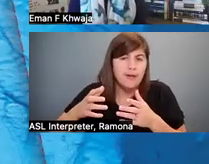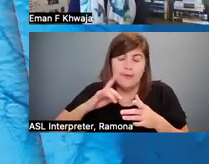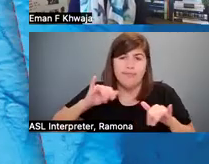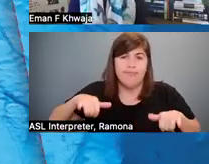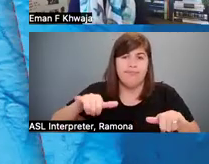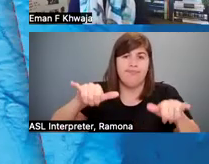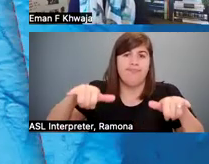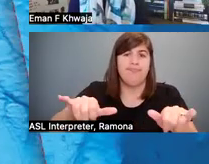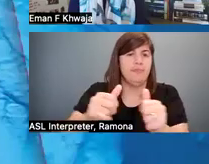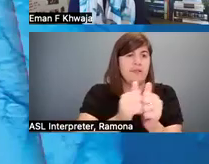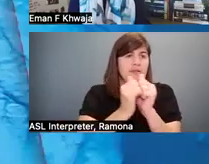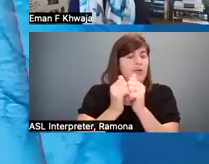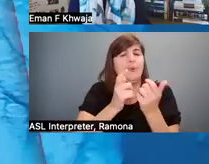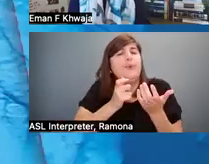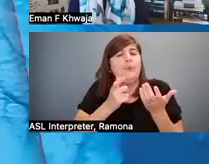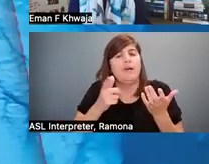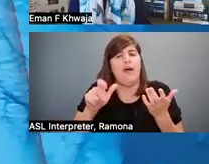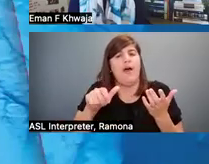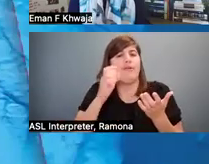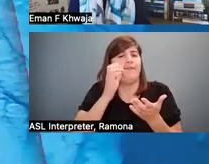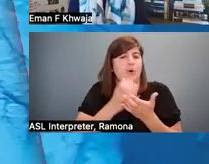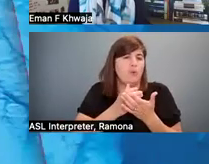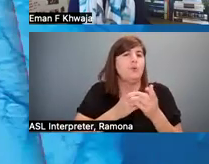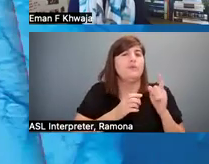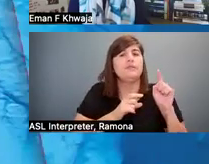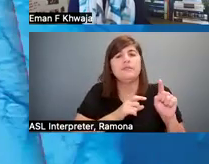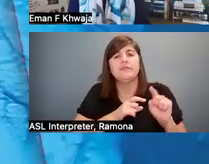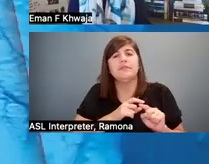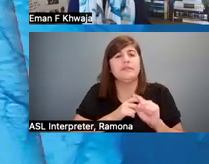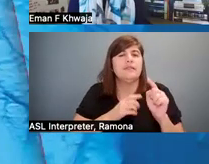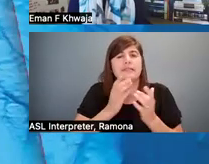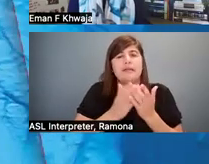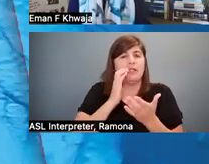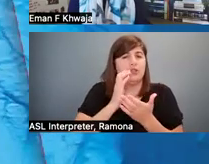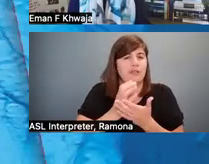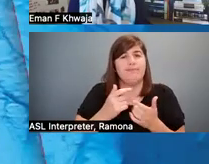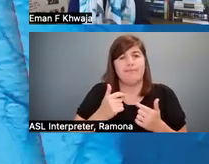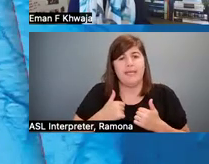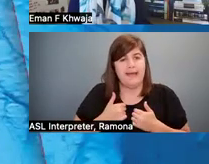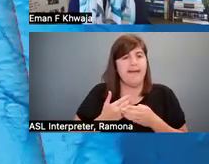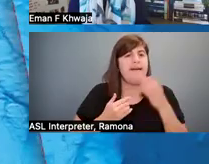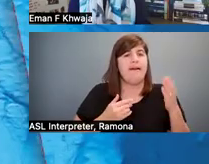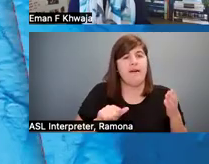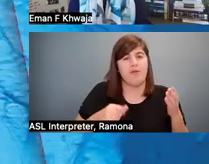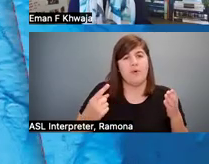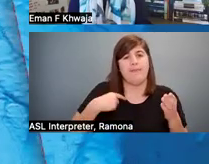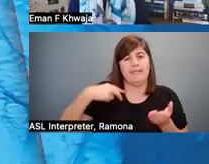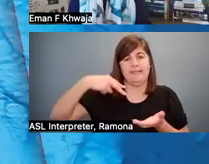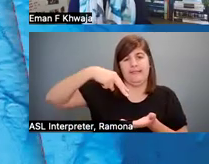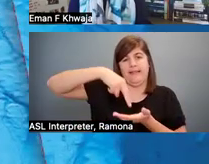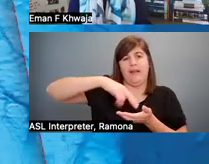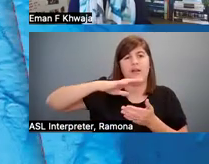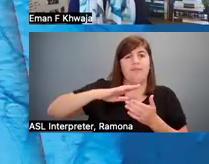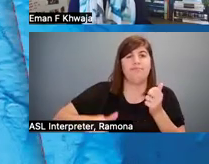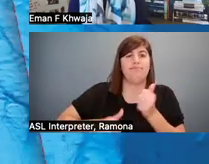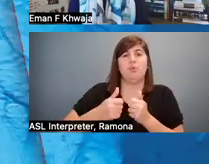that. Some of these other photos on the screen here are a picture of me. The one on the left is a picture of me standing on the highest